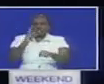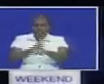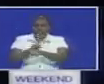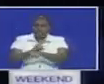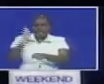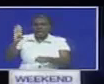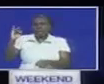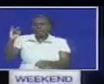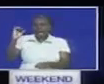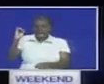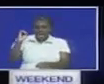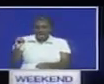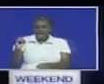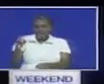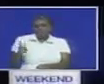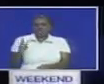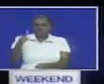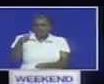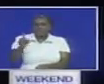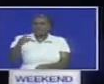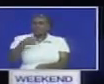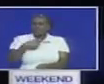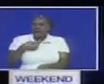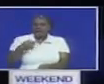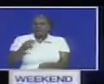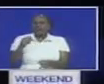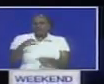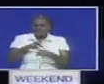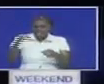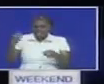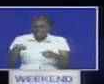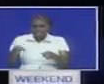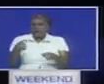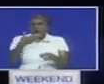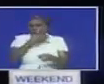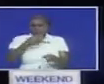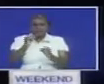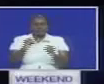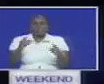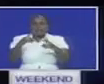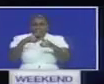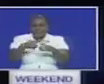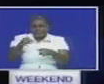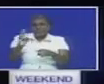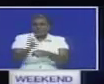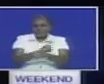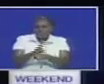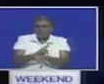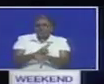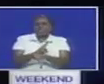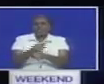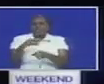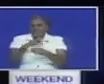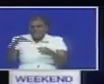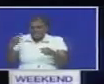The fuel is a byproduct of not just any form of vegetable oil, but used vegetable oil with the help of a patented